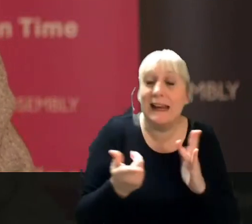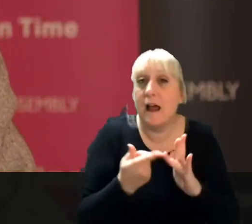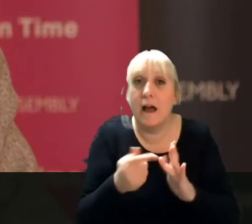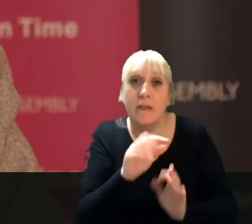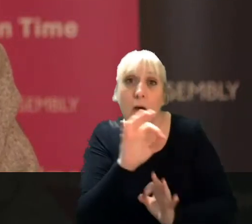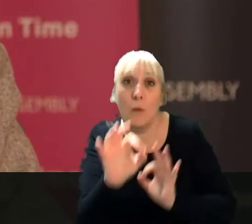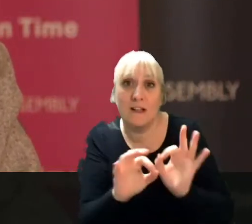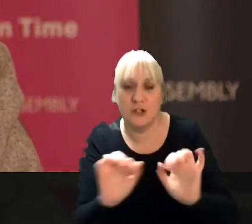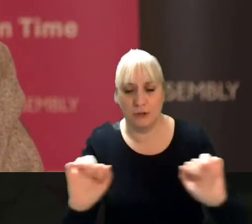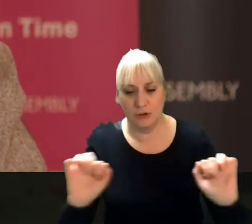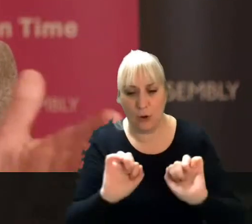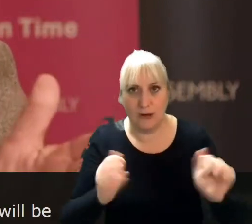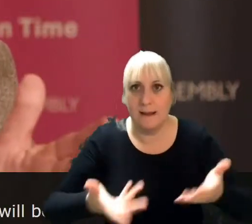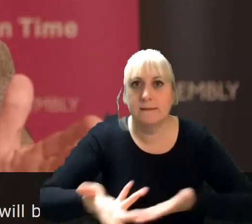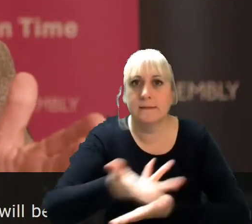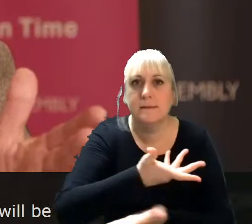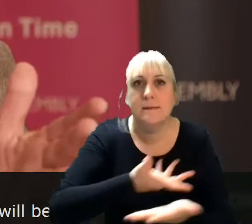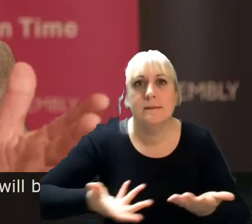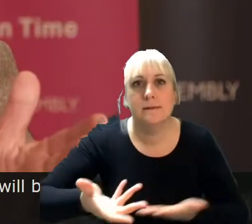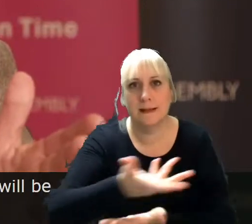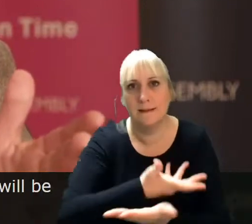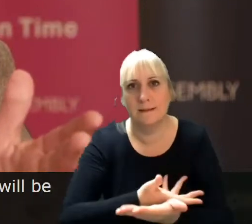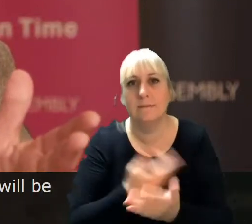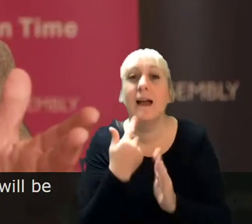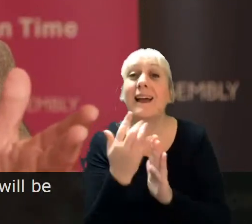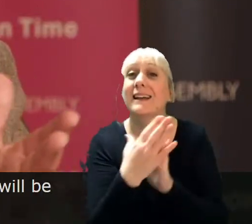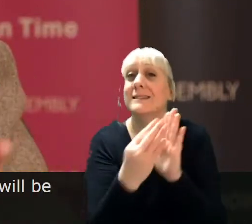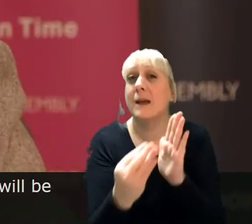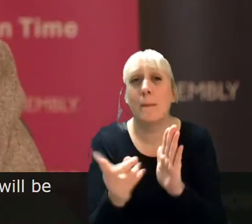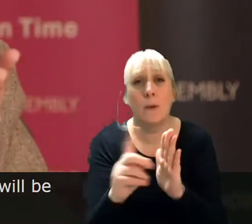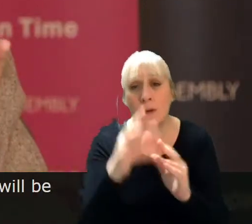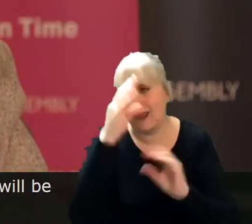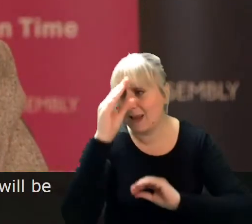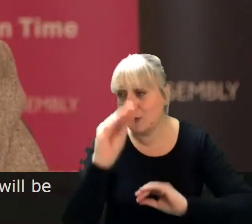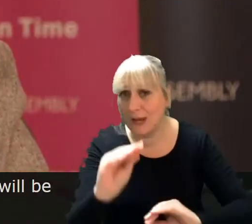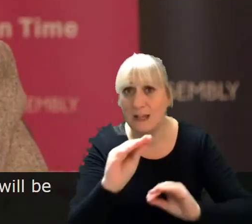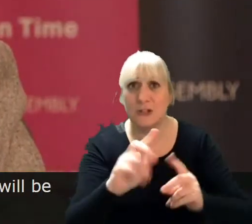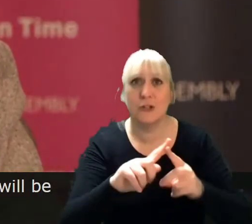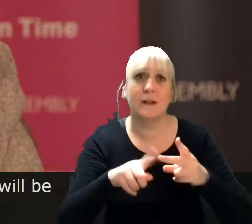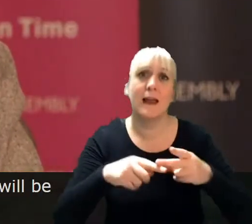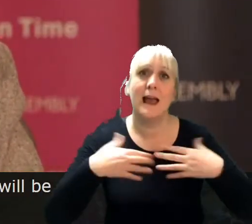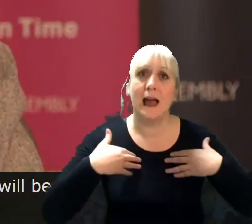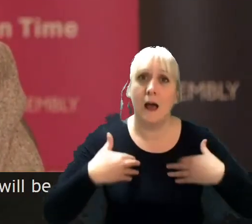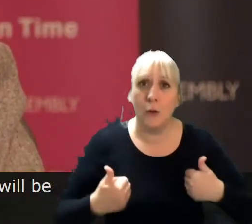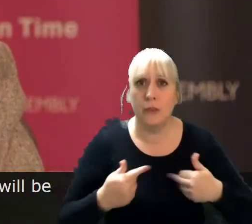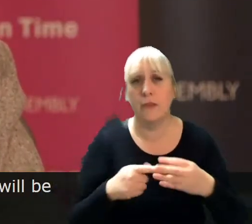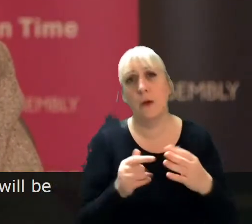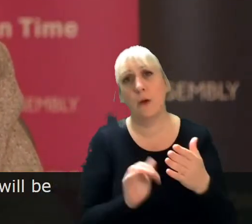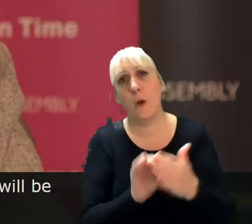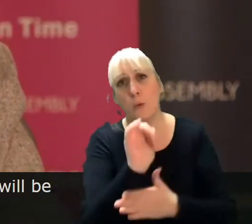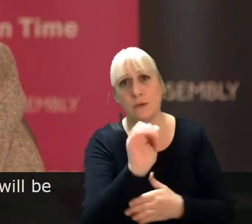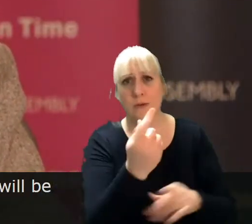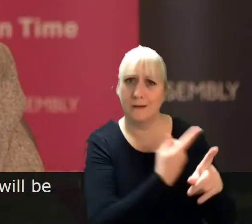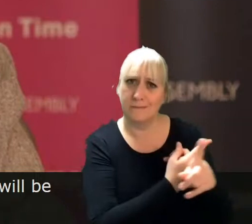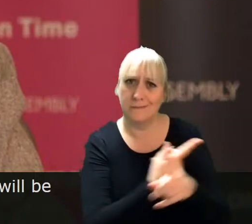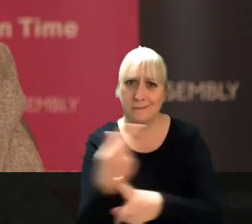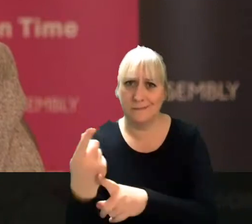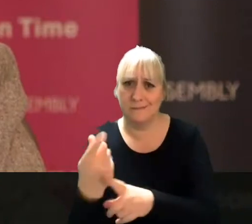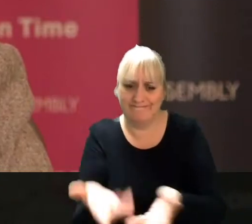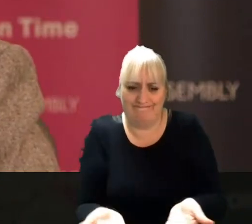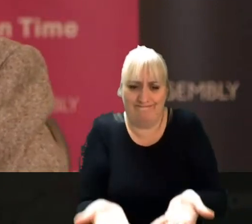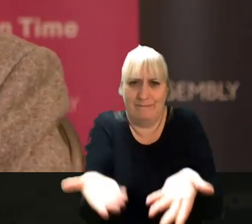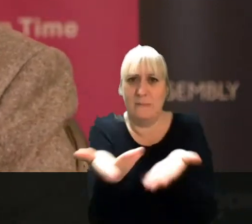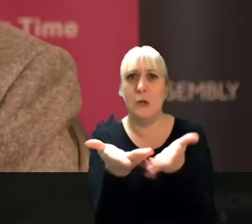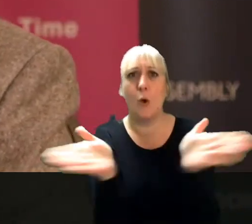been covered, which could be, for example, education, health, or culture, etc. The floor will be yours, of course, all